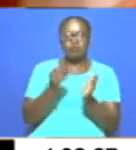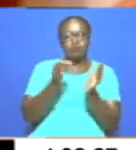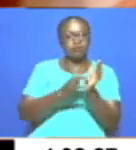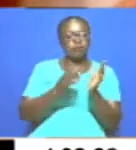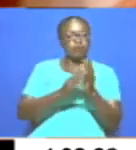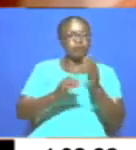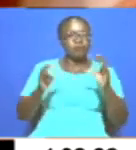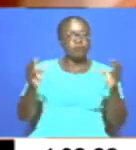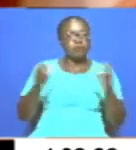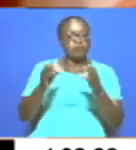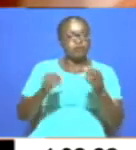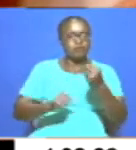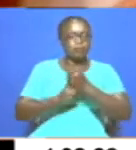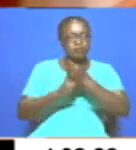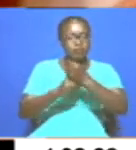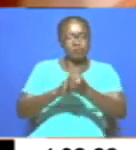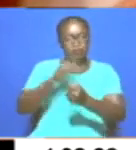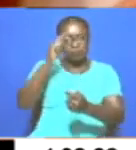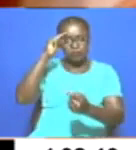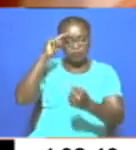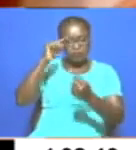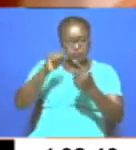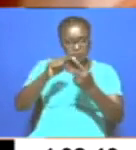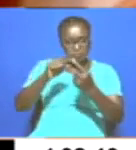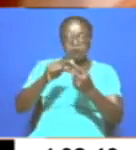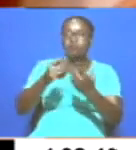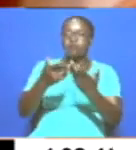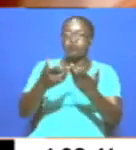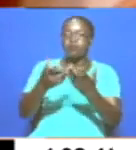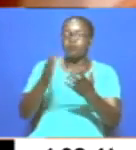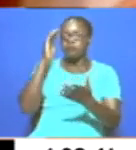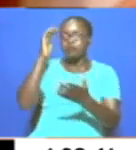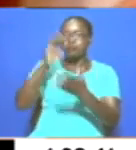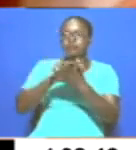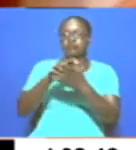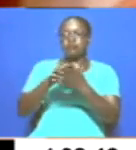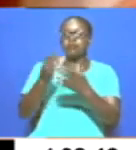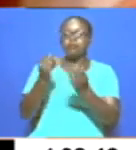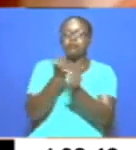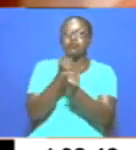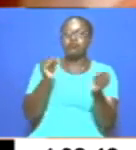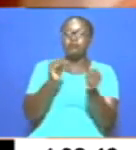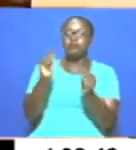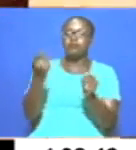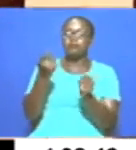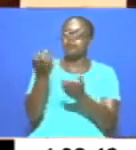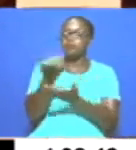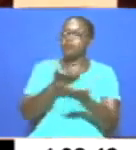the Oka Azimio coalition, which he believes will deliver Kenyans from economic strains.